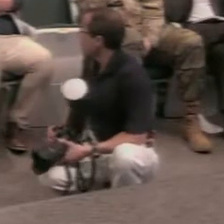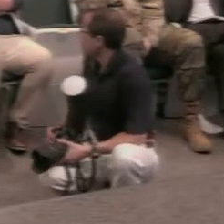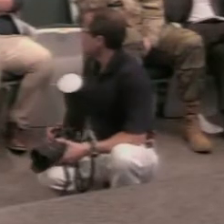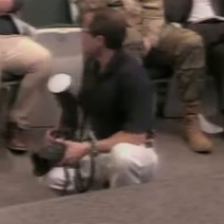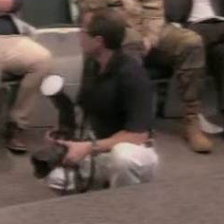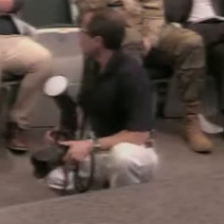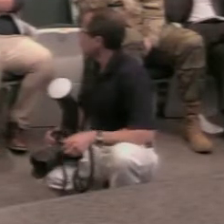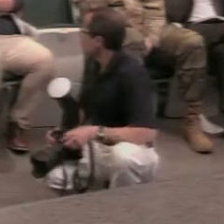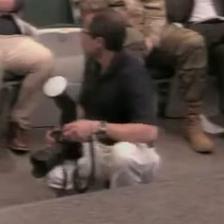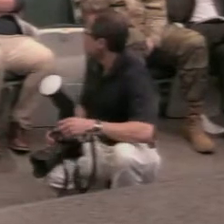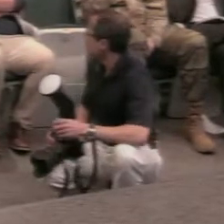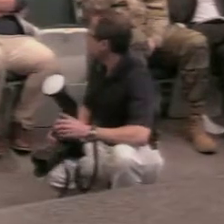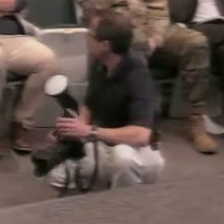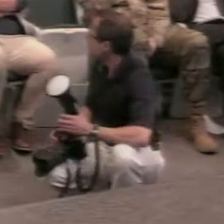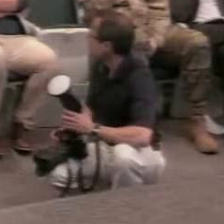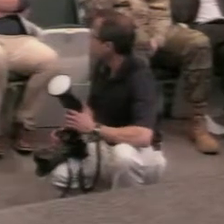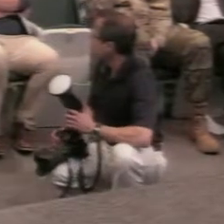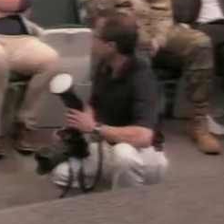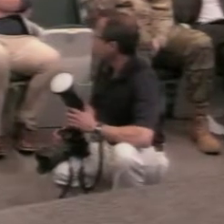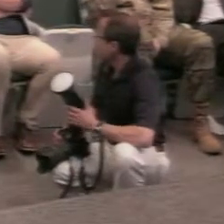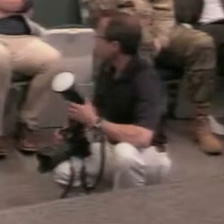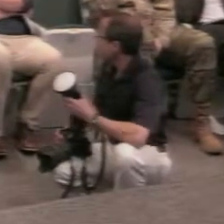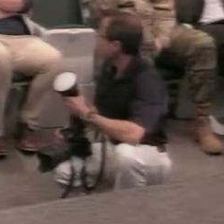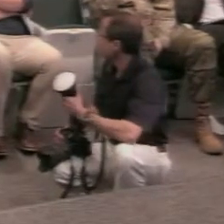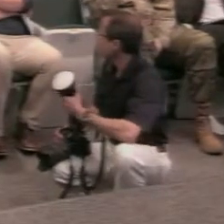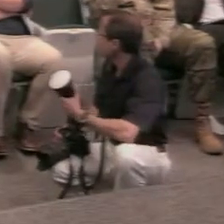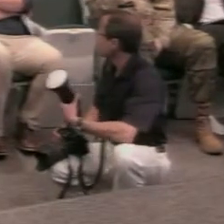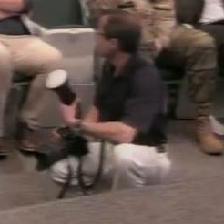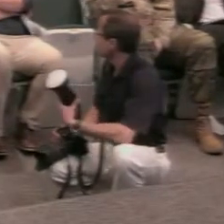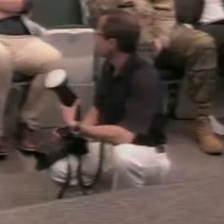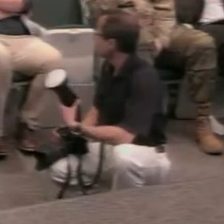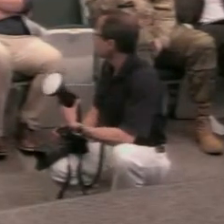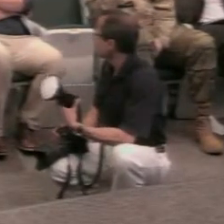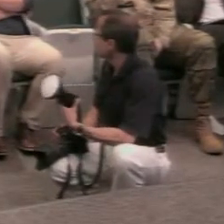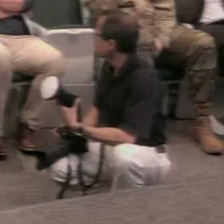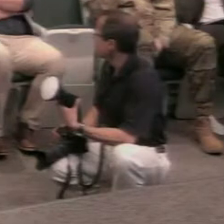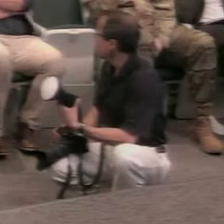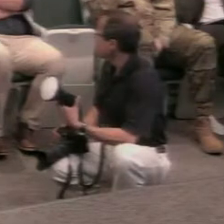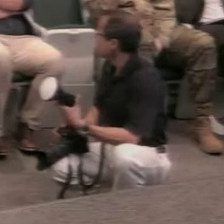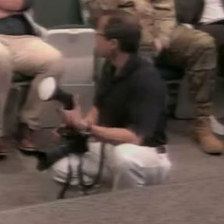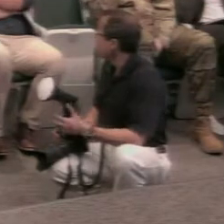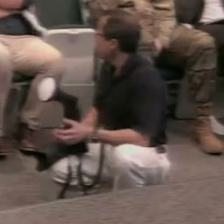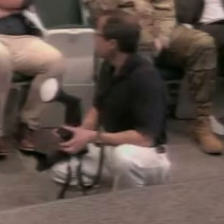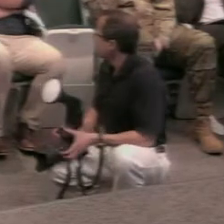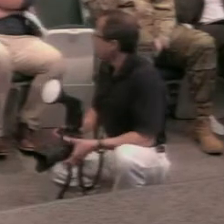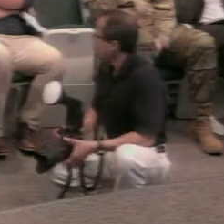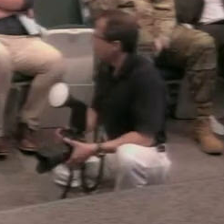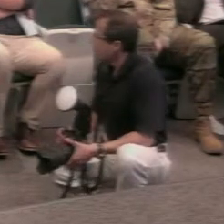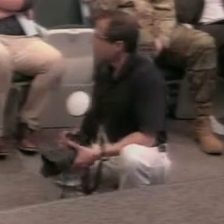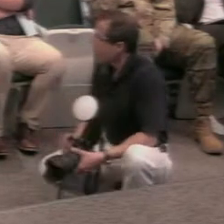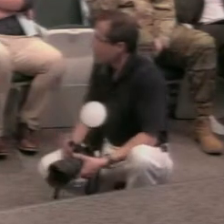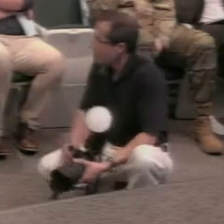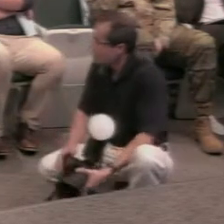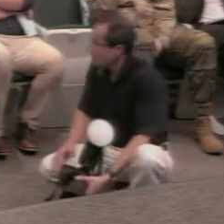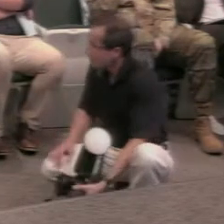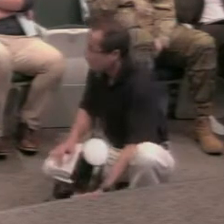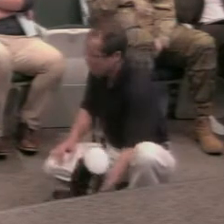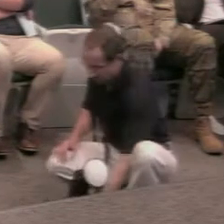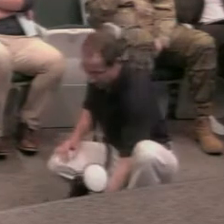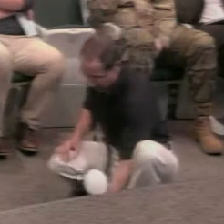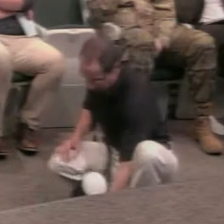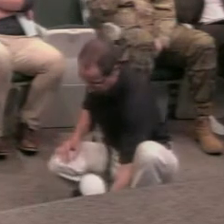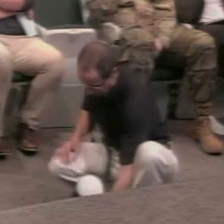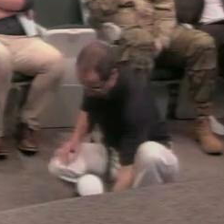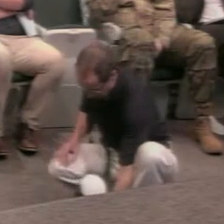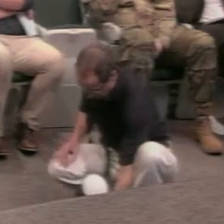rock and roll she did. But she came in. We had a lot to do. We had to take all the wing squadron